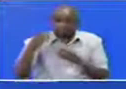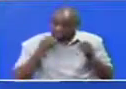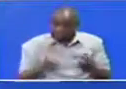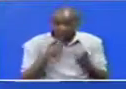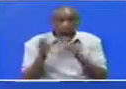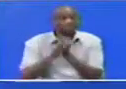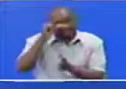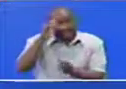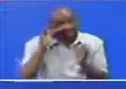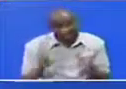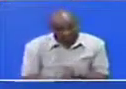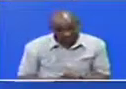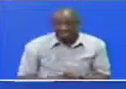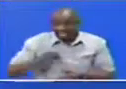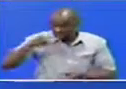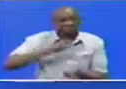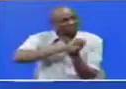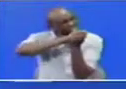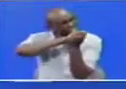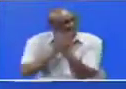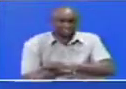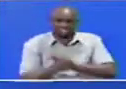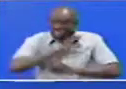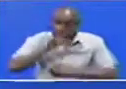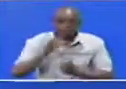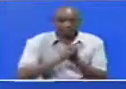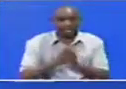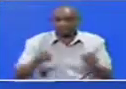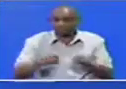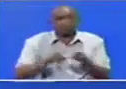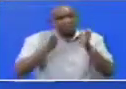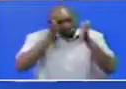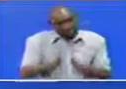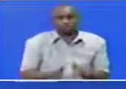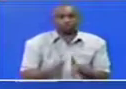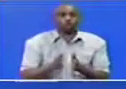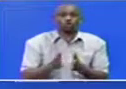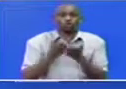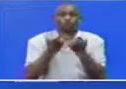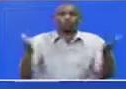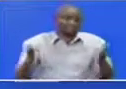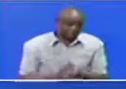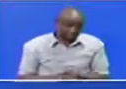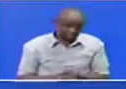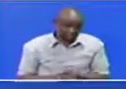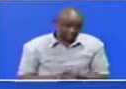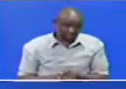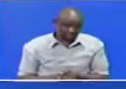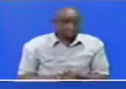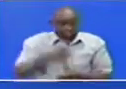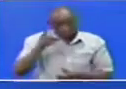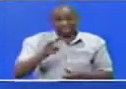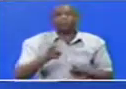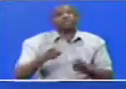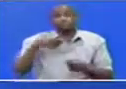governor. He has turned the county as his own kind of personal property, where he